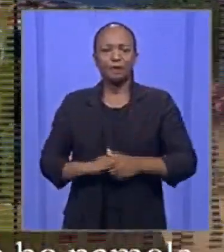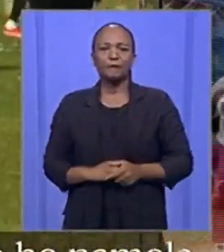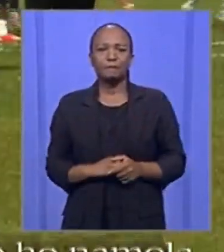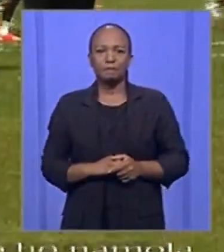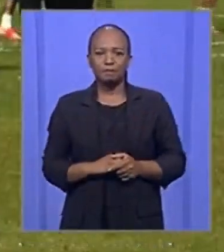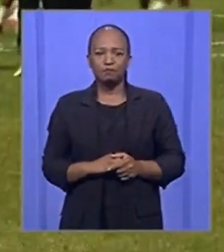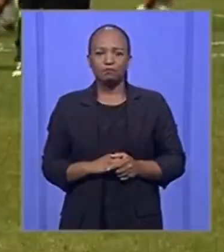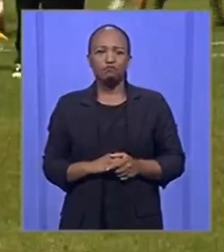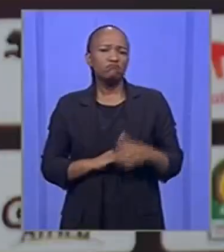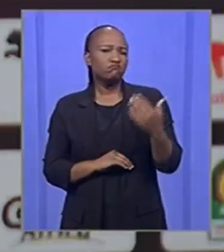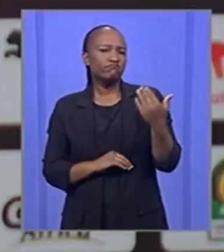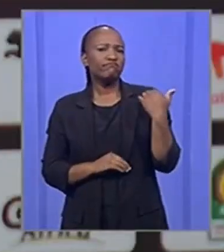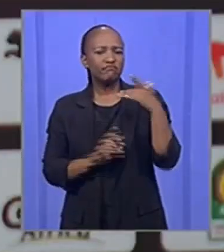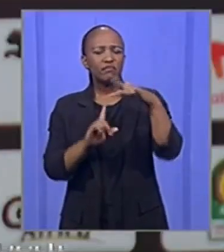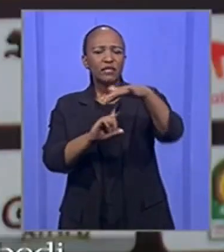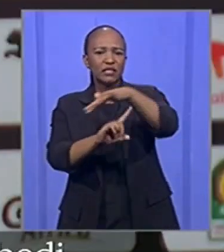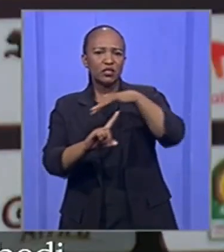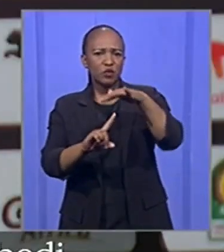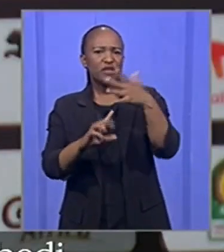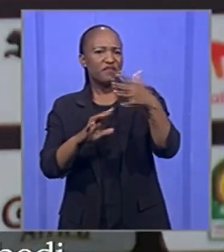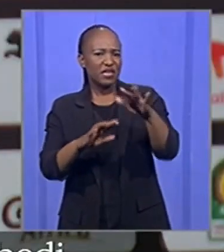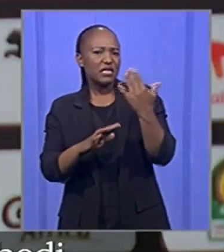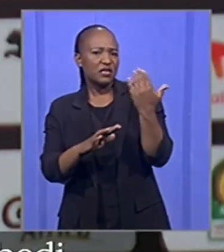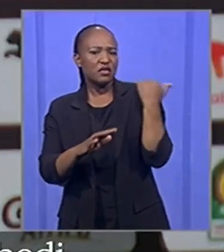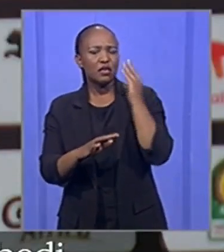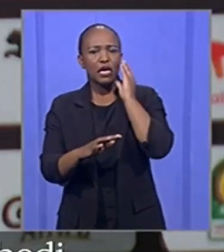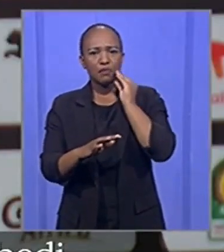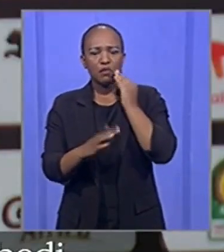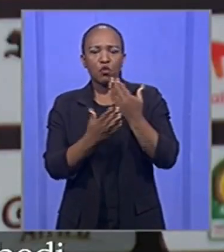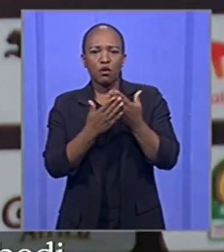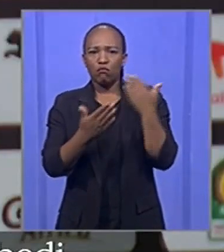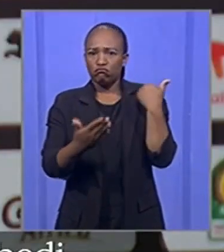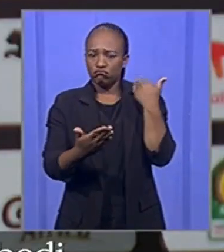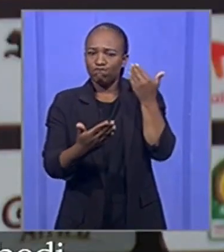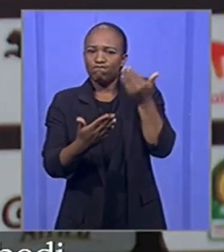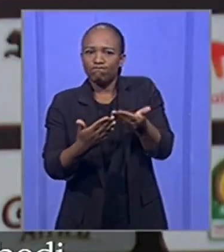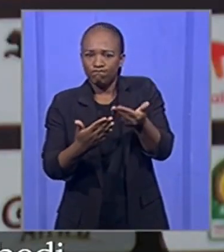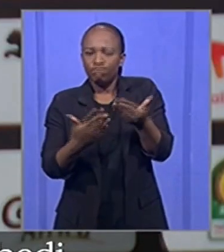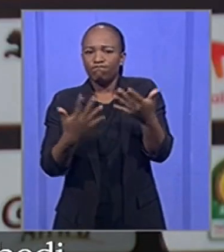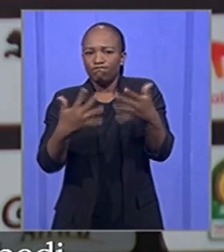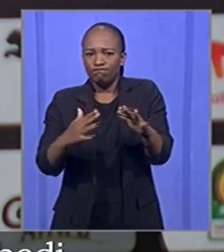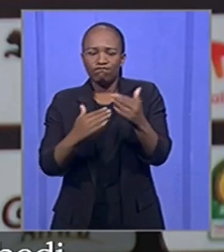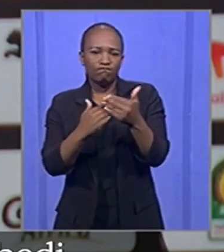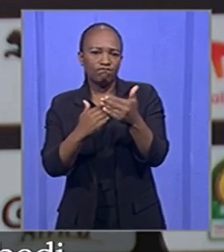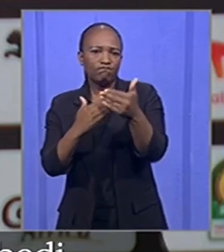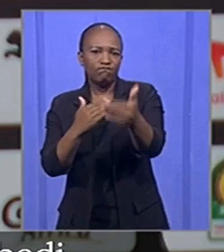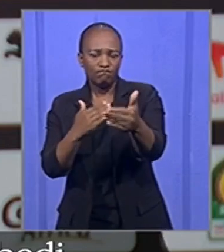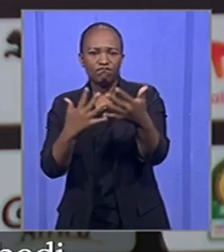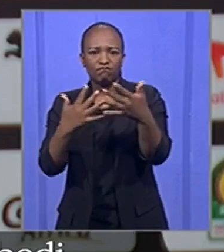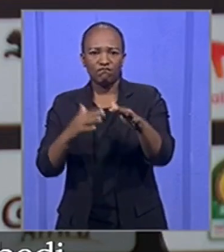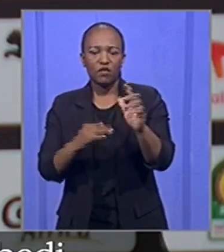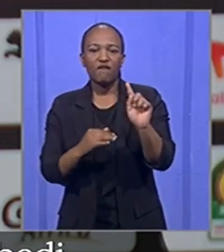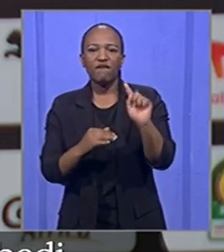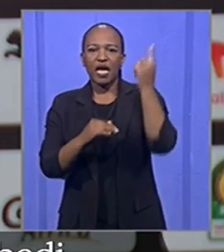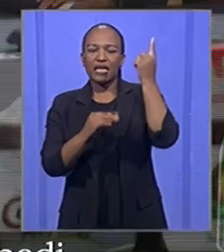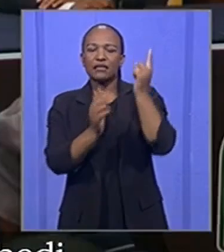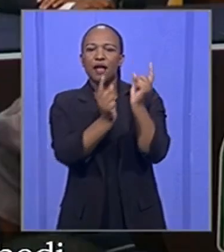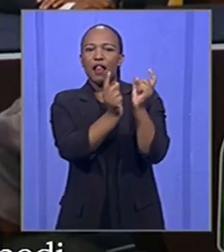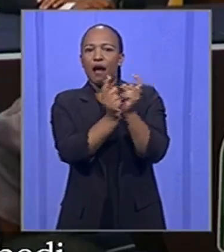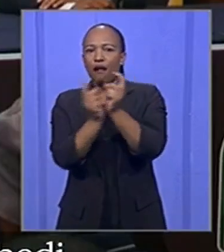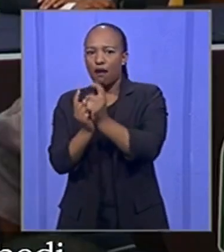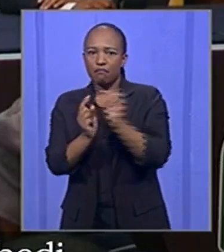We've been in this situation before, and hopefully that's the experience we can use. We've been in this situation where we've had a first leg